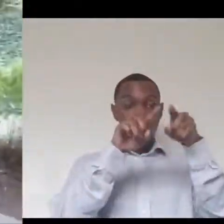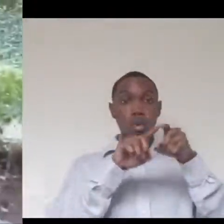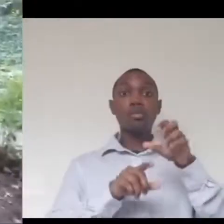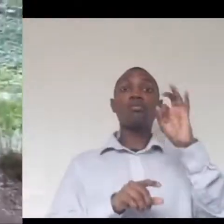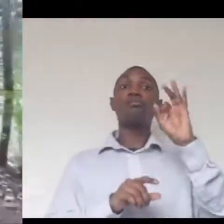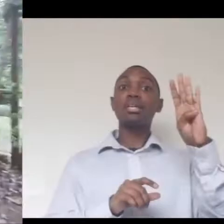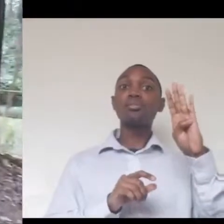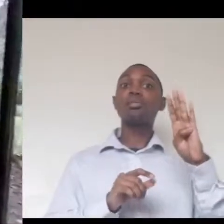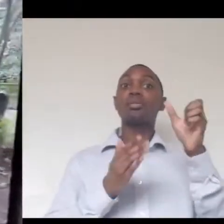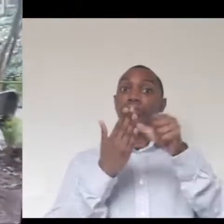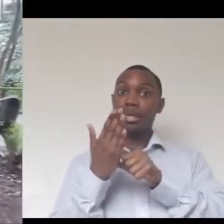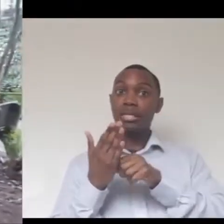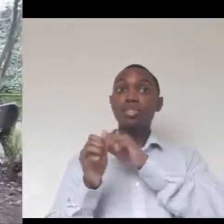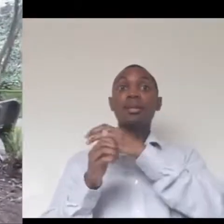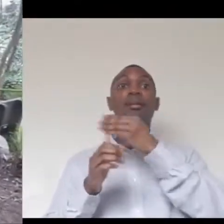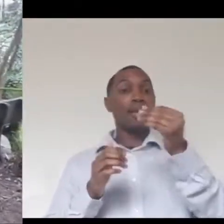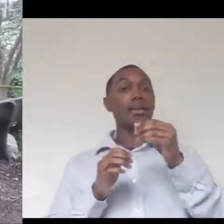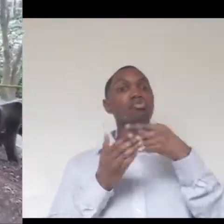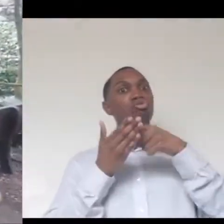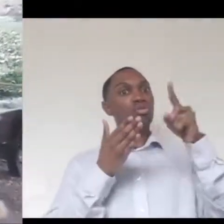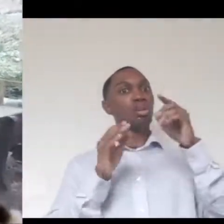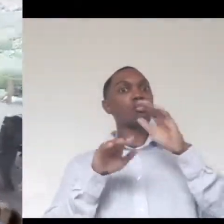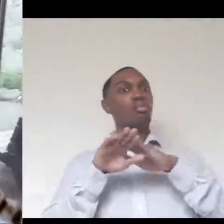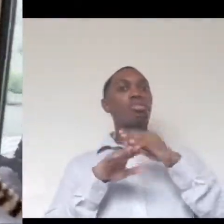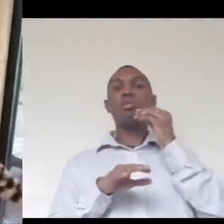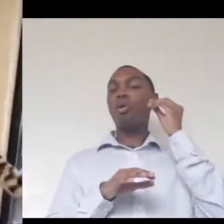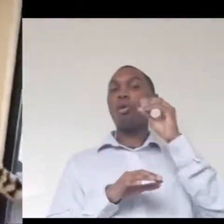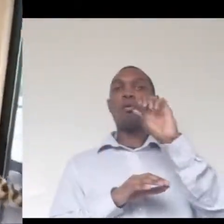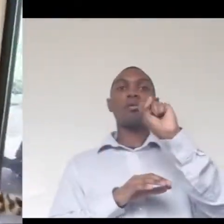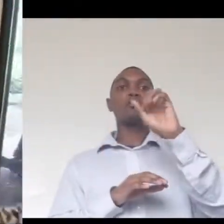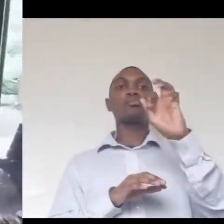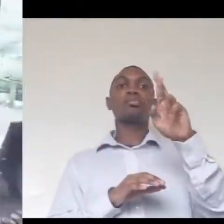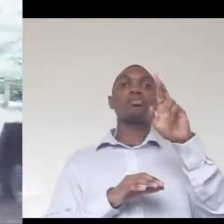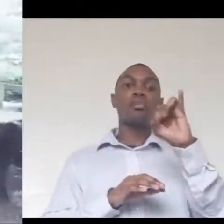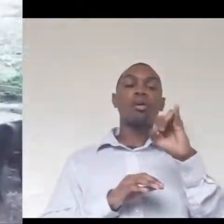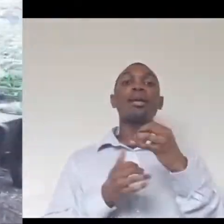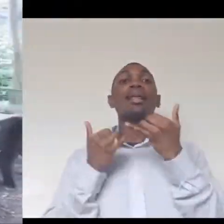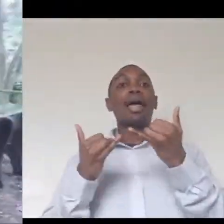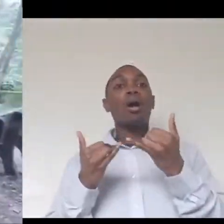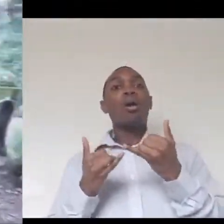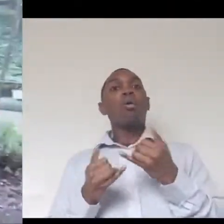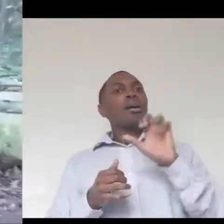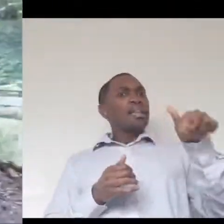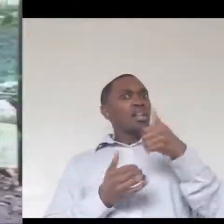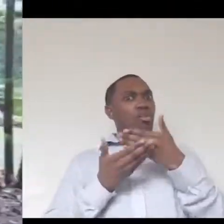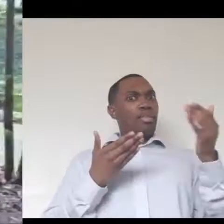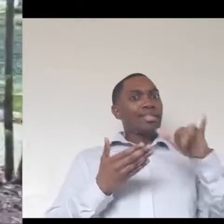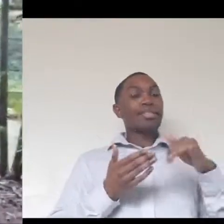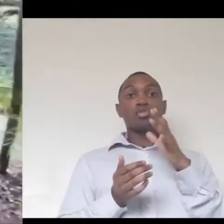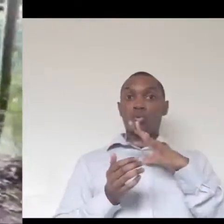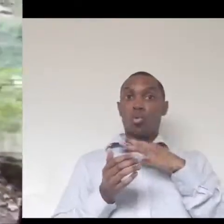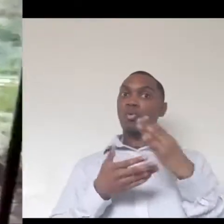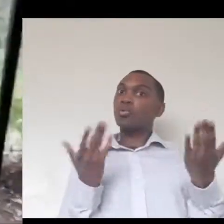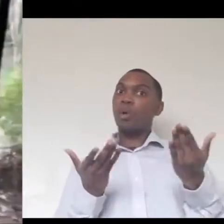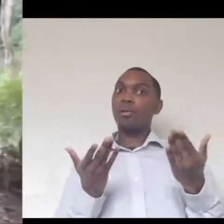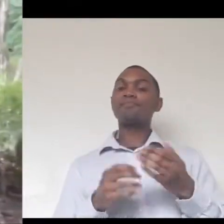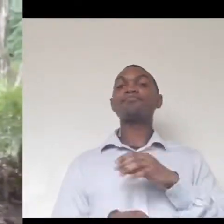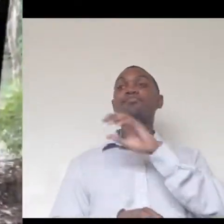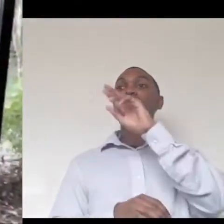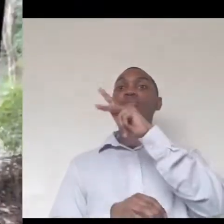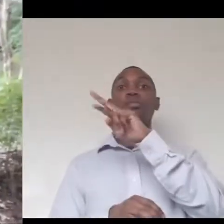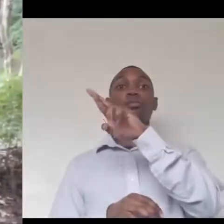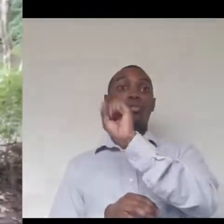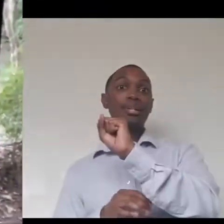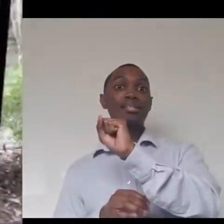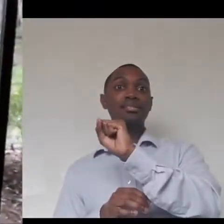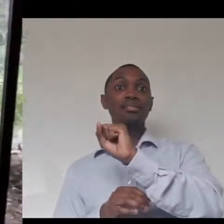home safari. Now, something else that's really cool about Kris is her personality. So Kris is a really fun